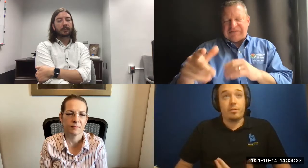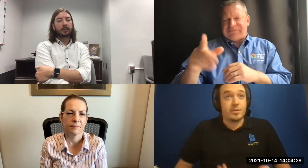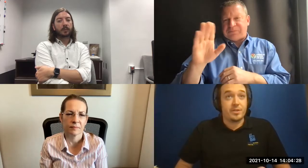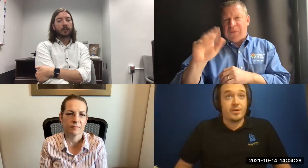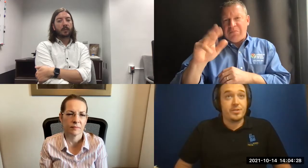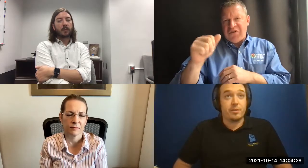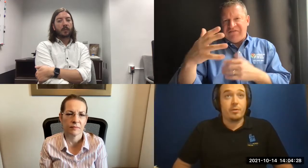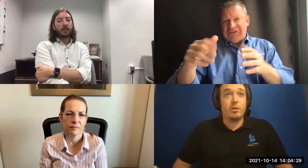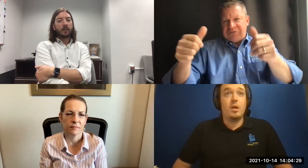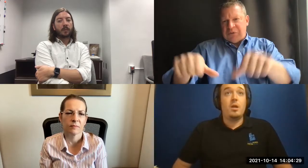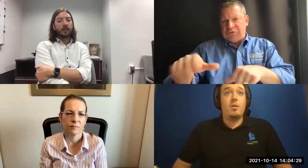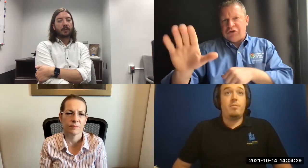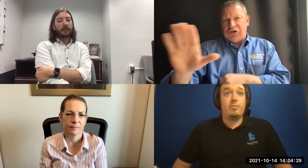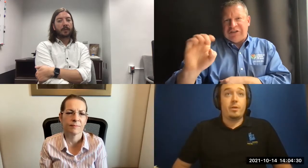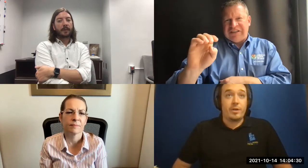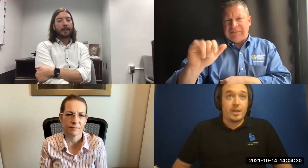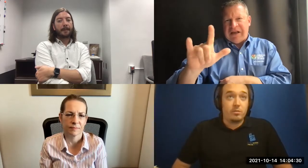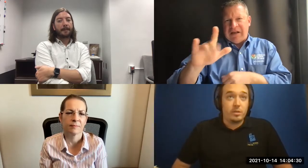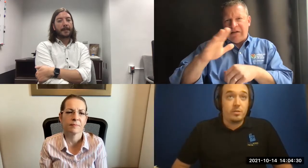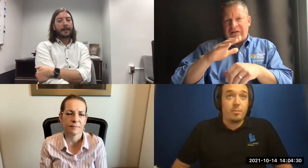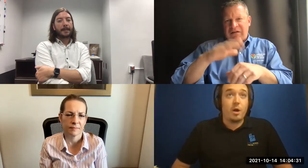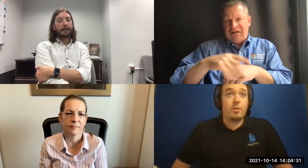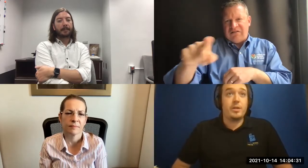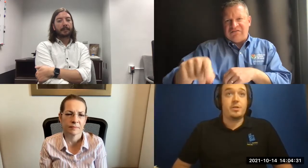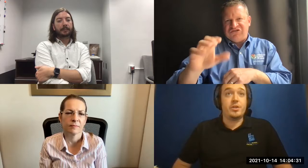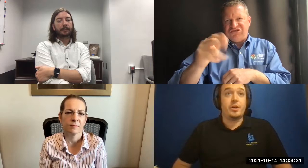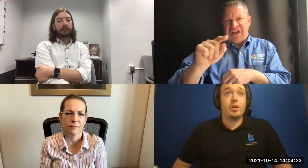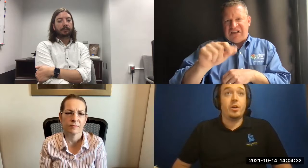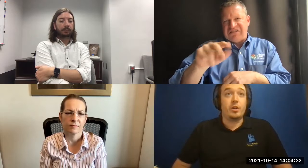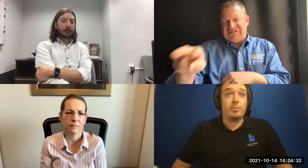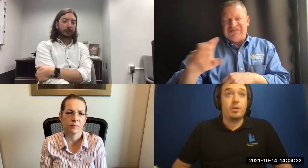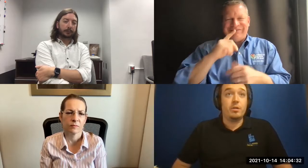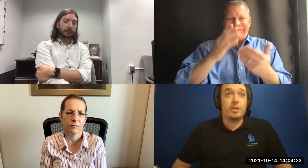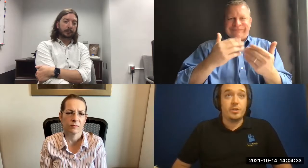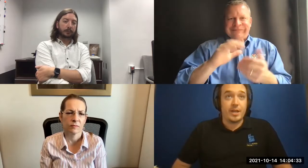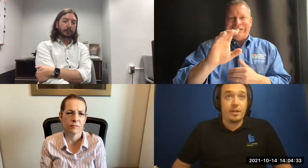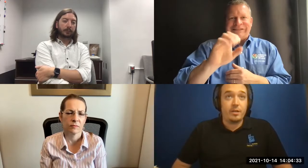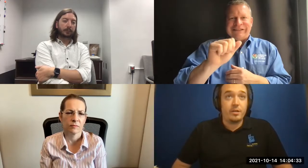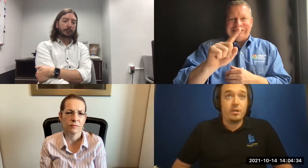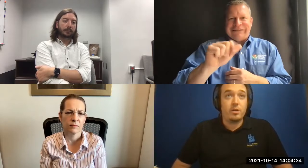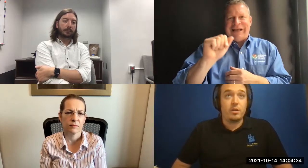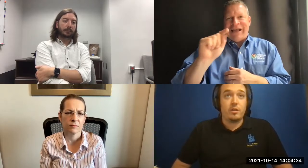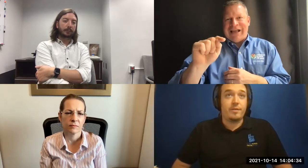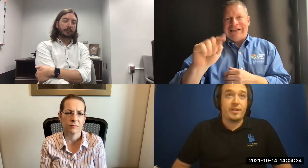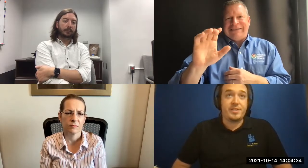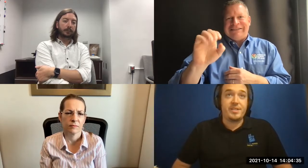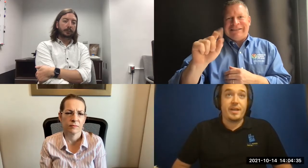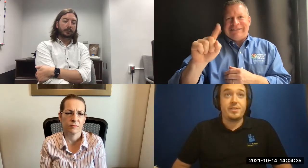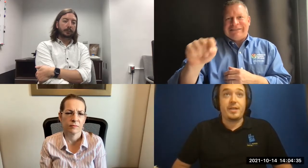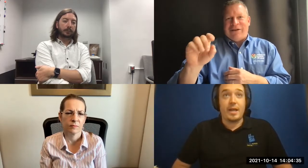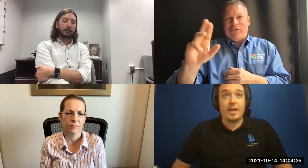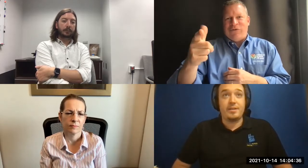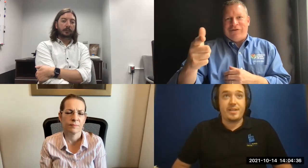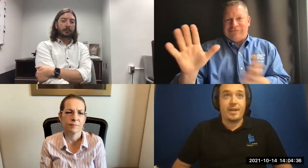you or other considerations down the road, feel free to reach out. Barbara has already shared her email in the chat. It's very easy,